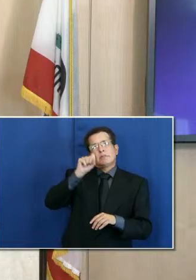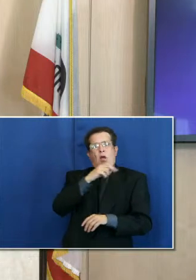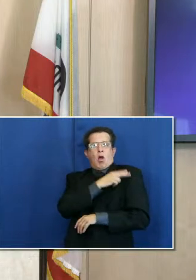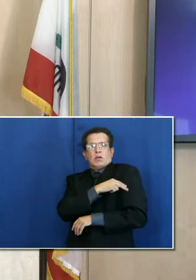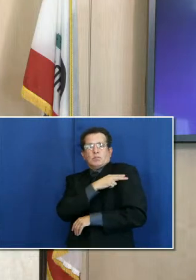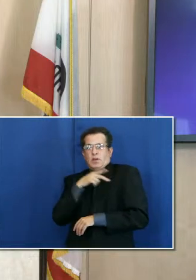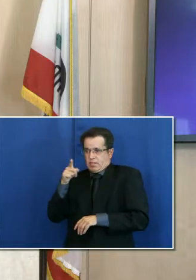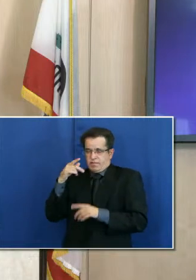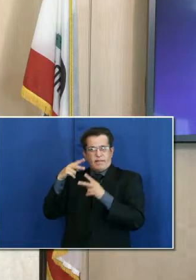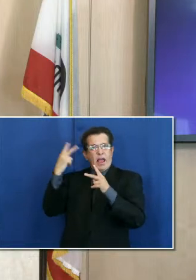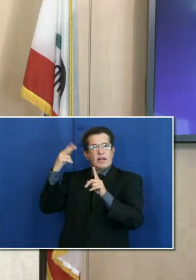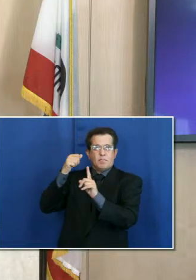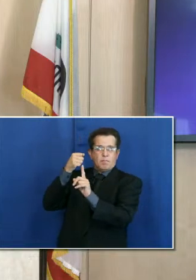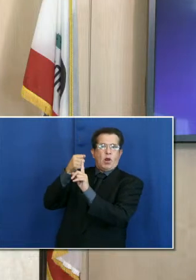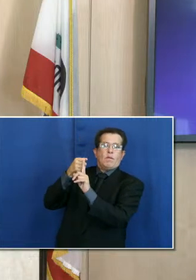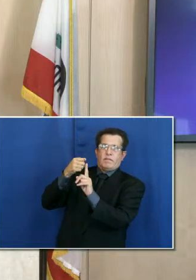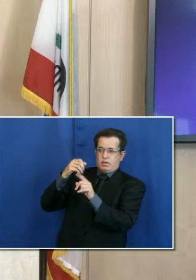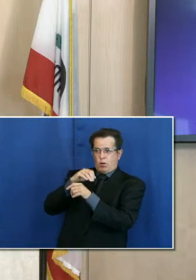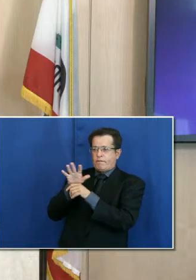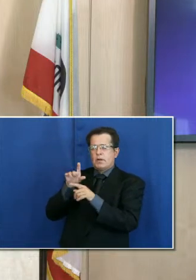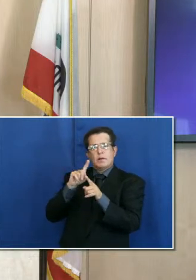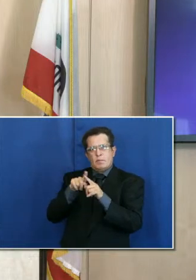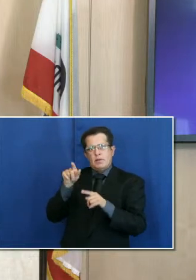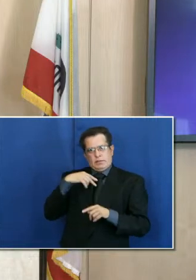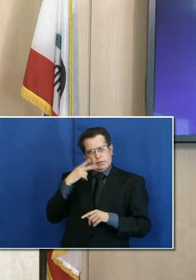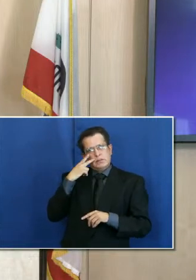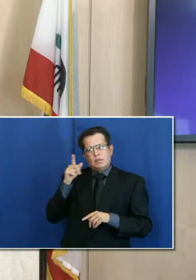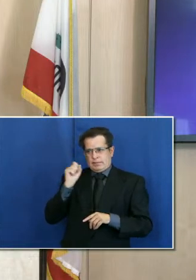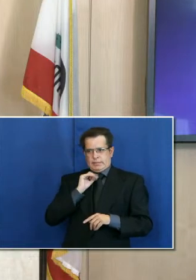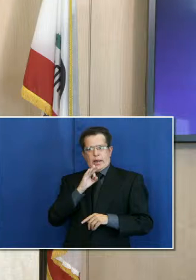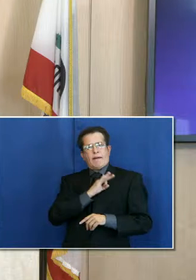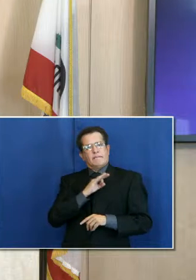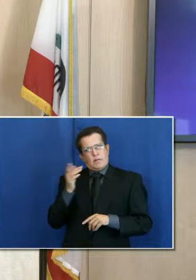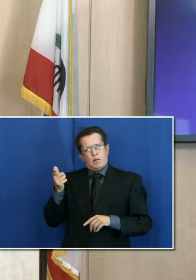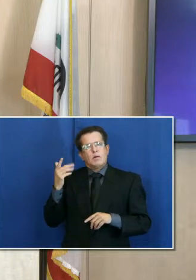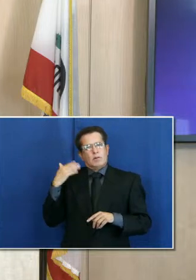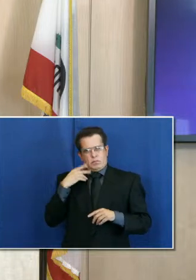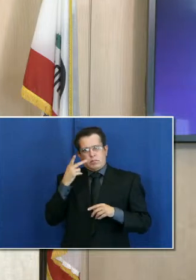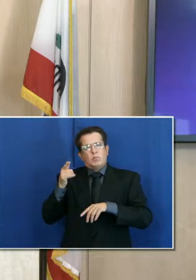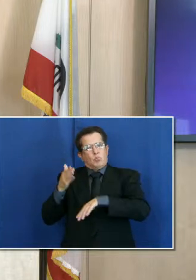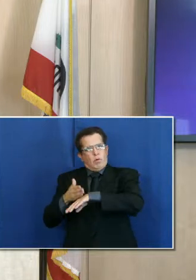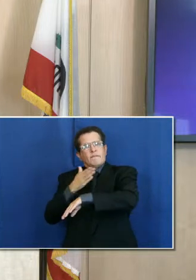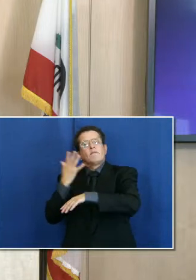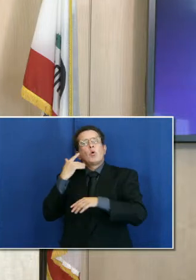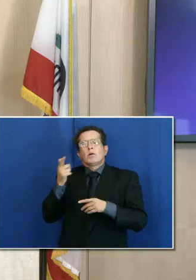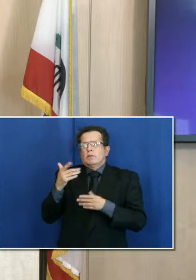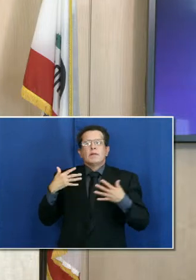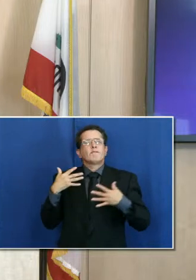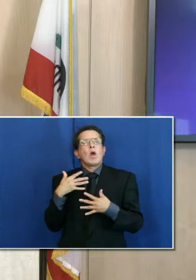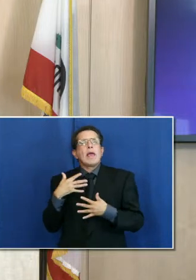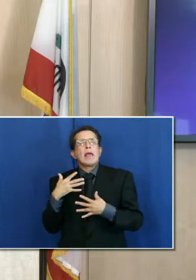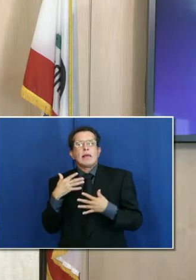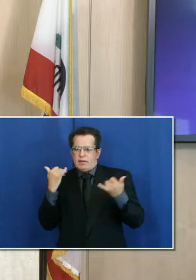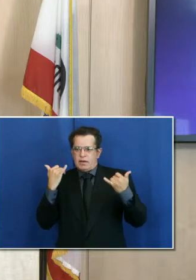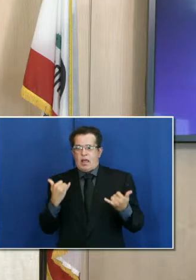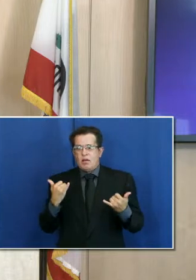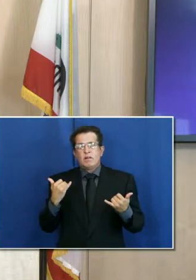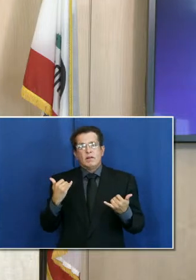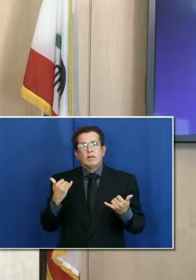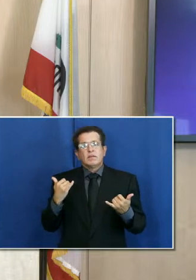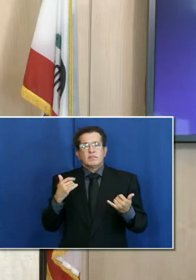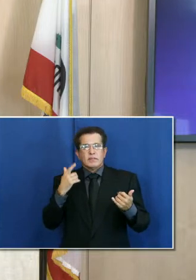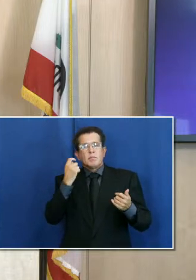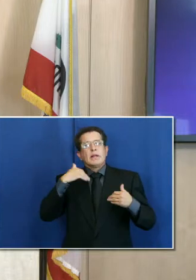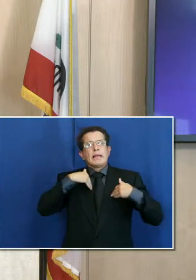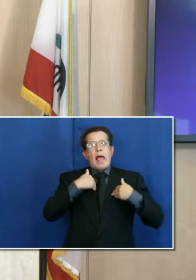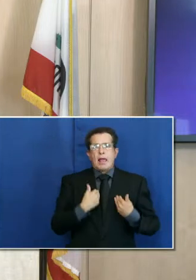my heartstrings is the change I see in the staff. They were initially very anxious and afraid, and now they are tired of being afraid, and yet they're still